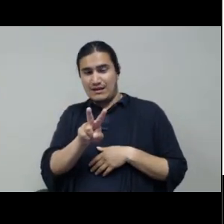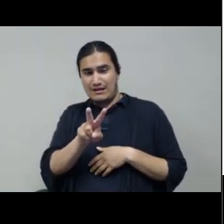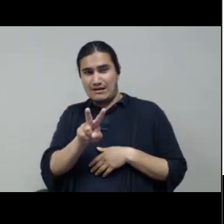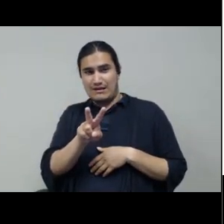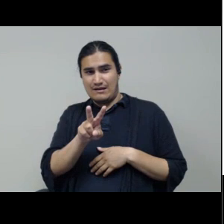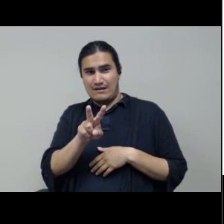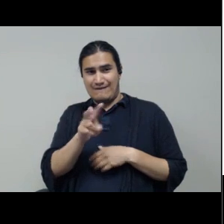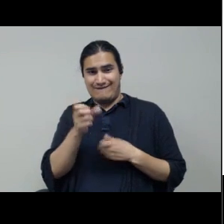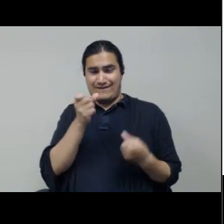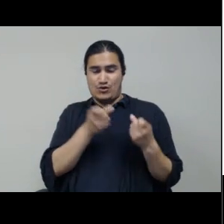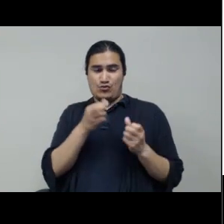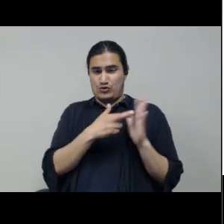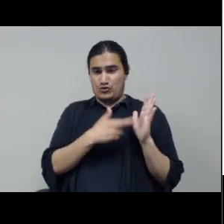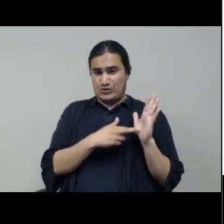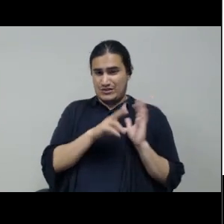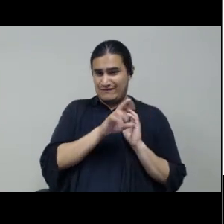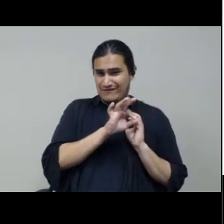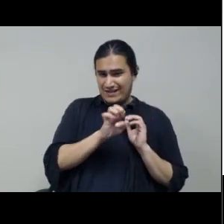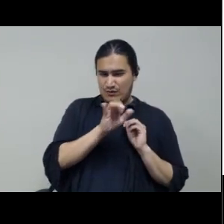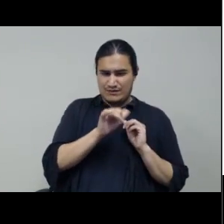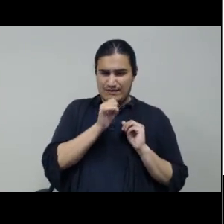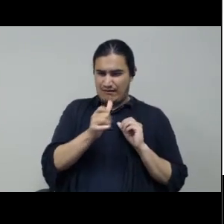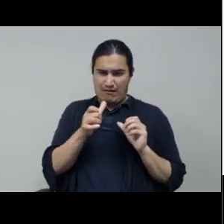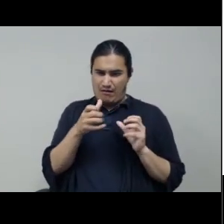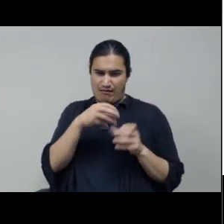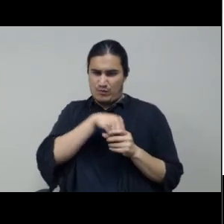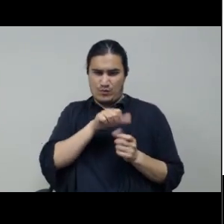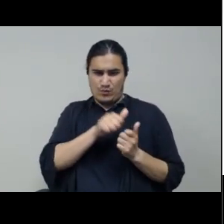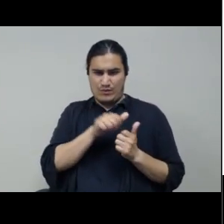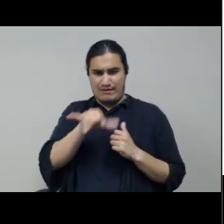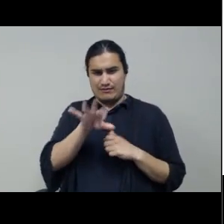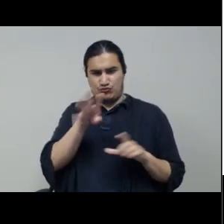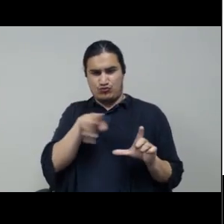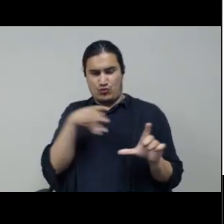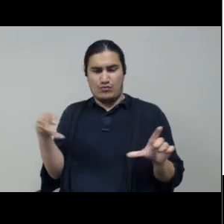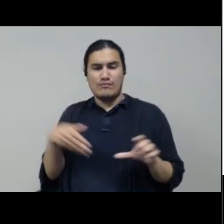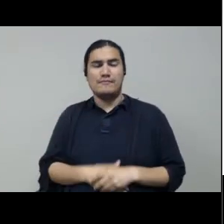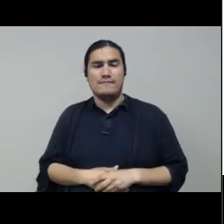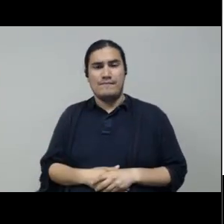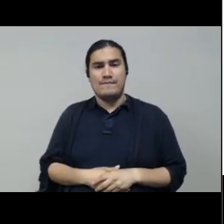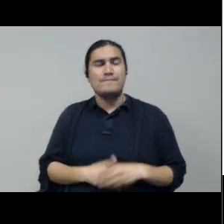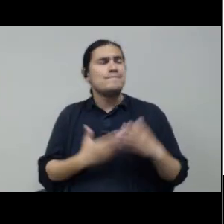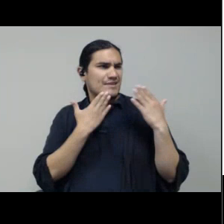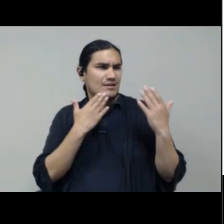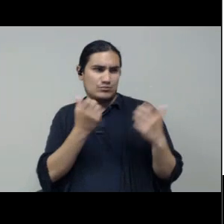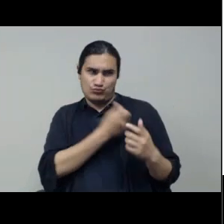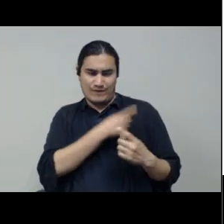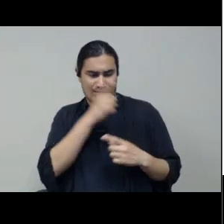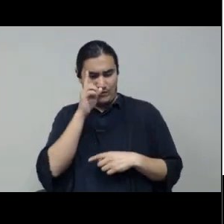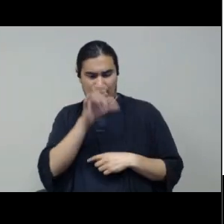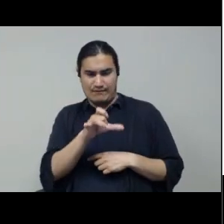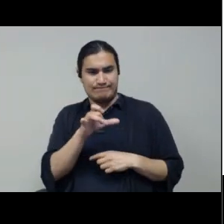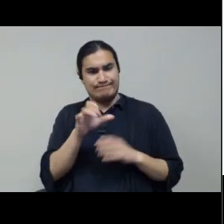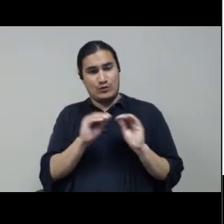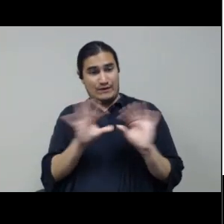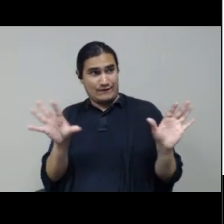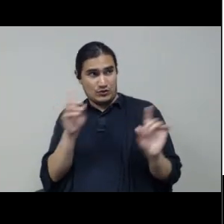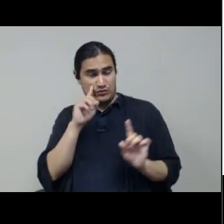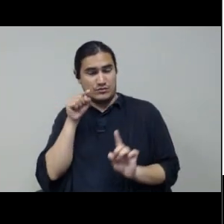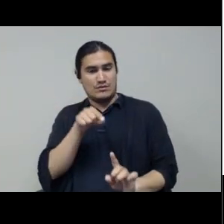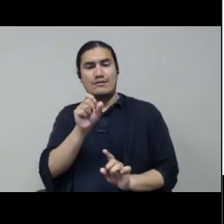vehicle registration fee, or is that not captured on this chart? Thank you. Sorry for clarification purposes. That